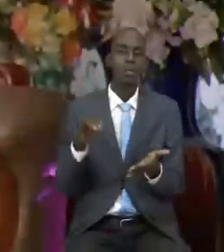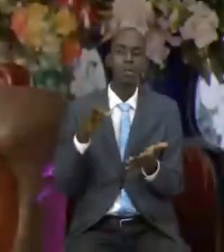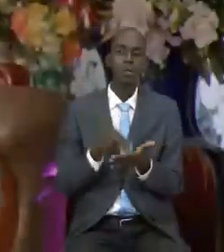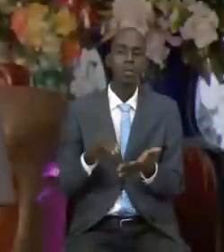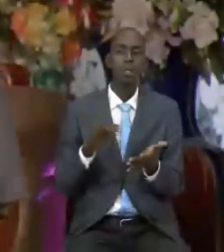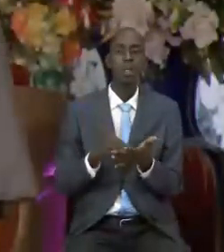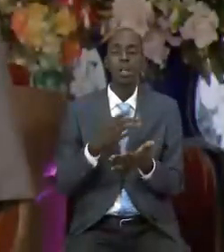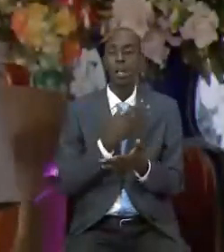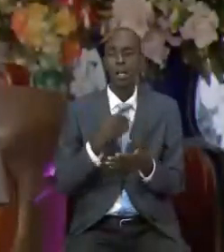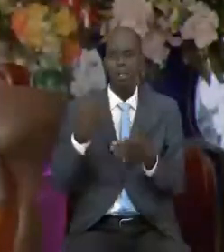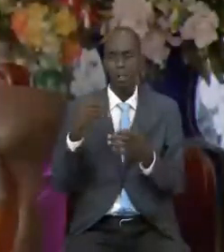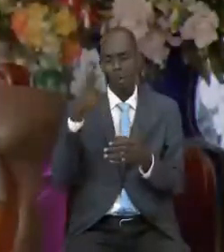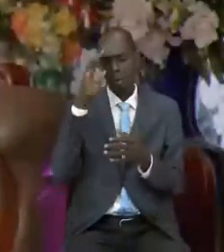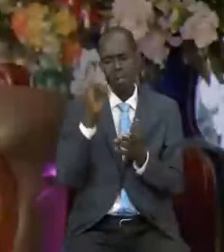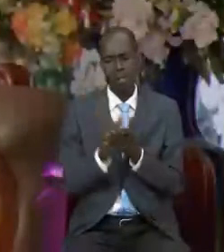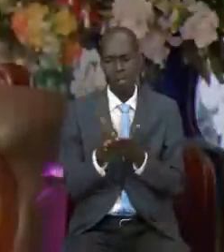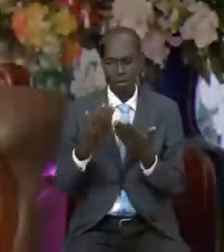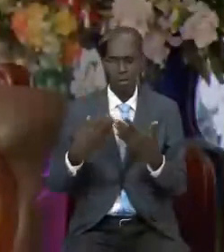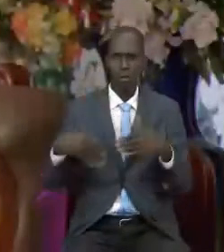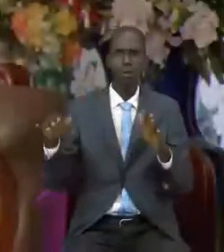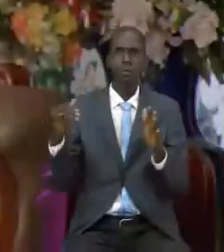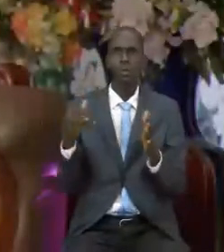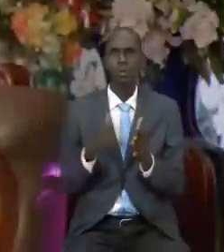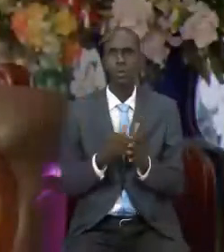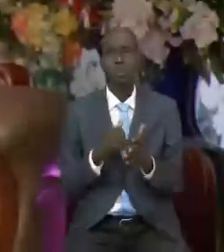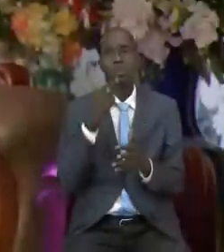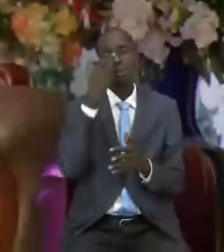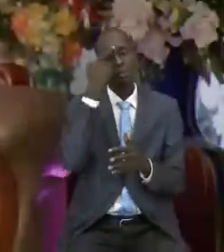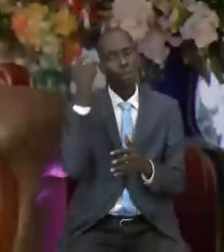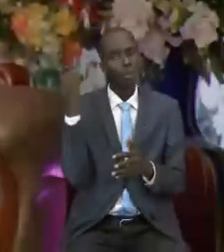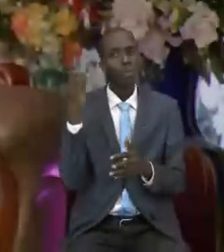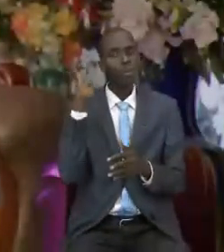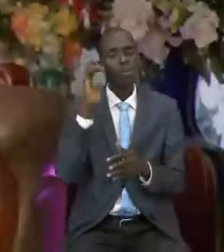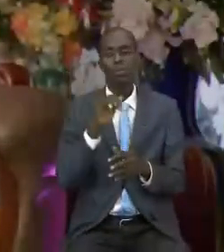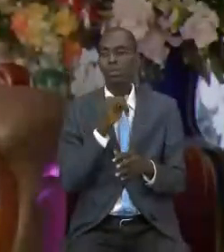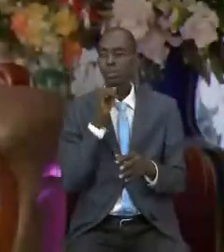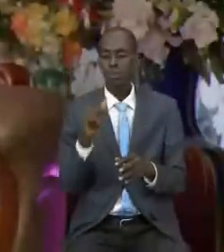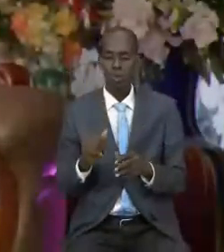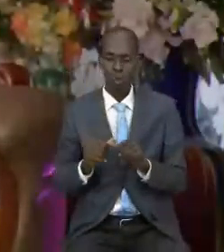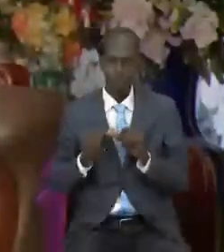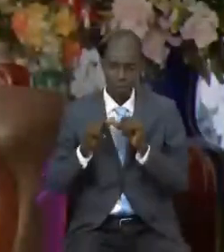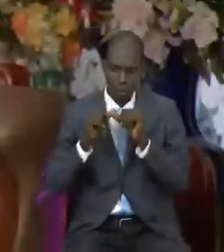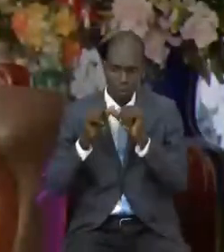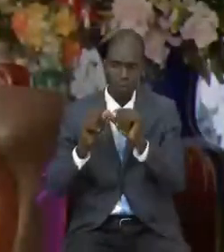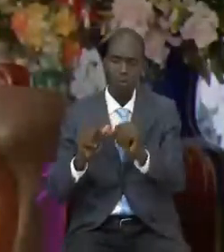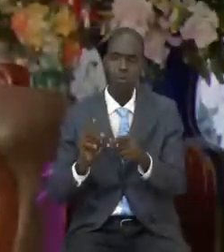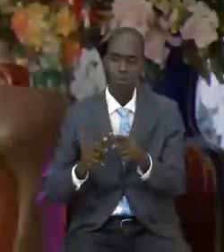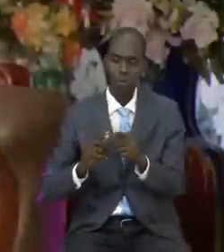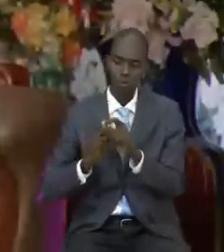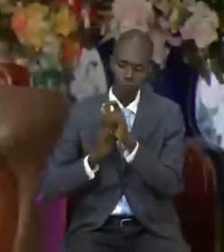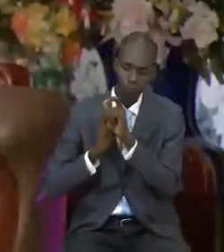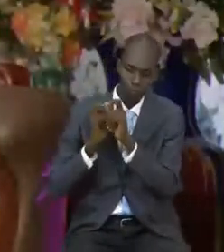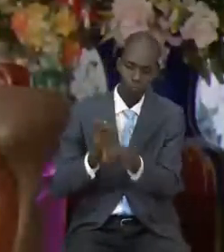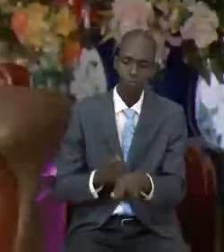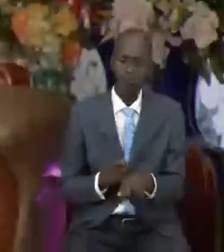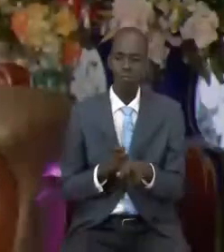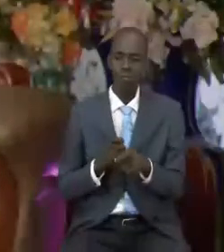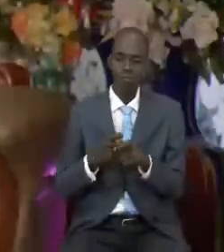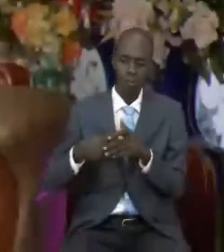that sold the farm, because he did not dig enough, dig